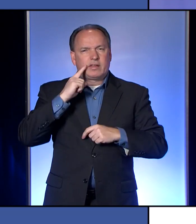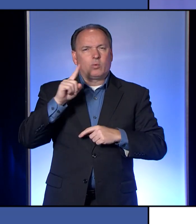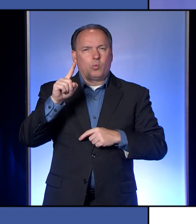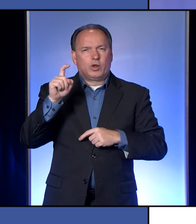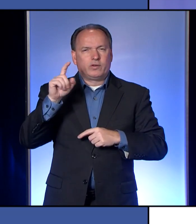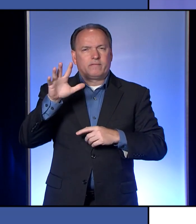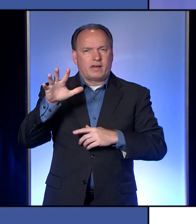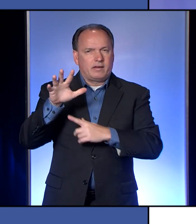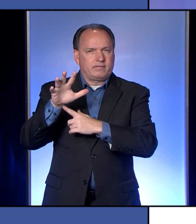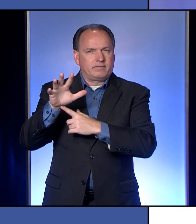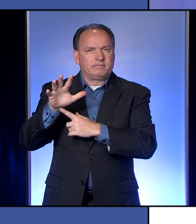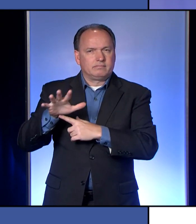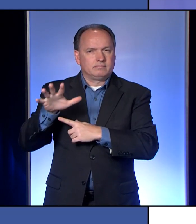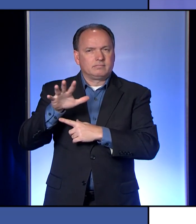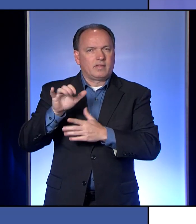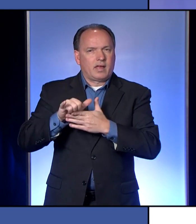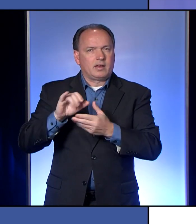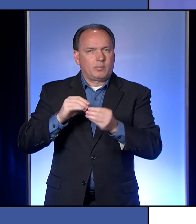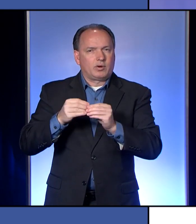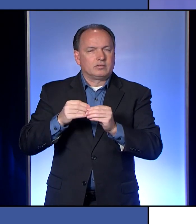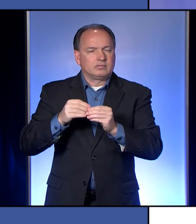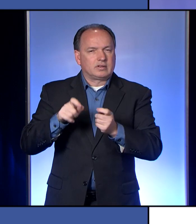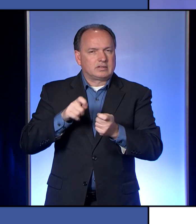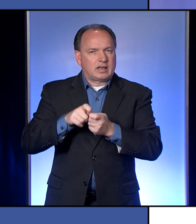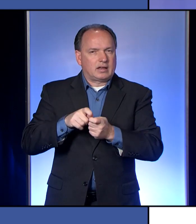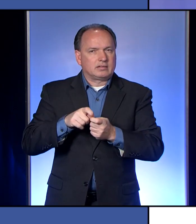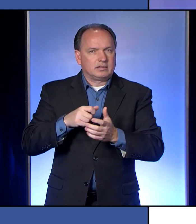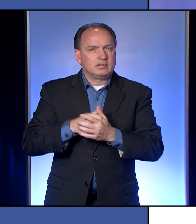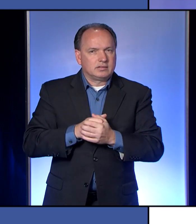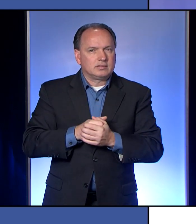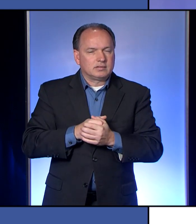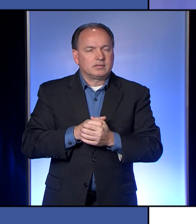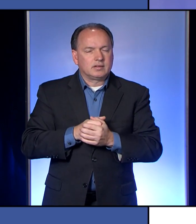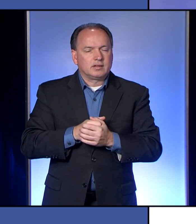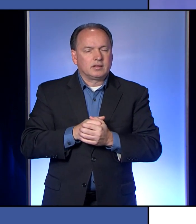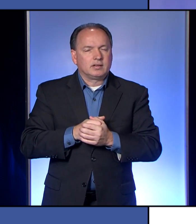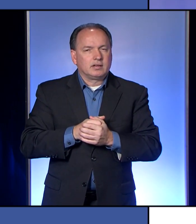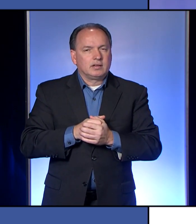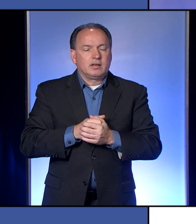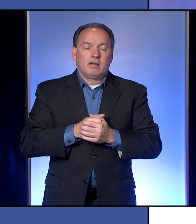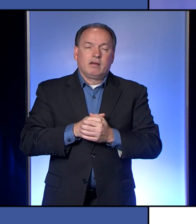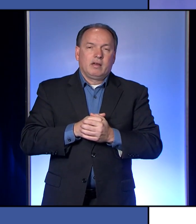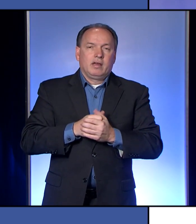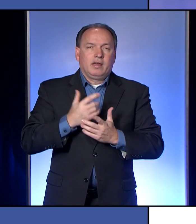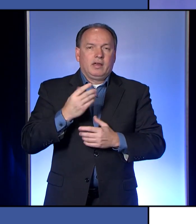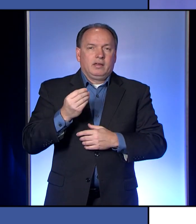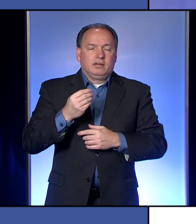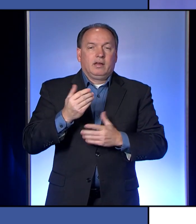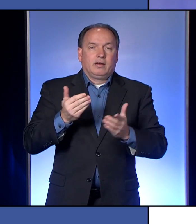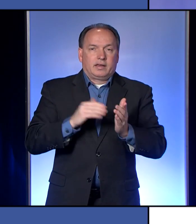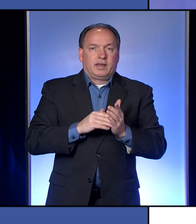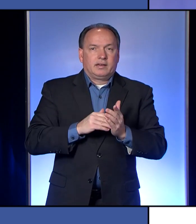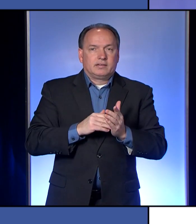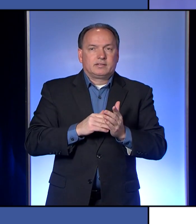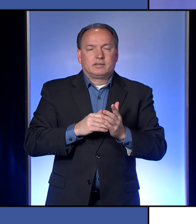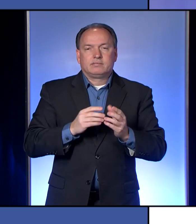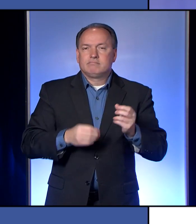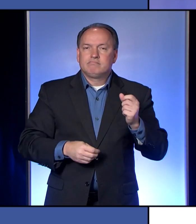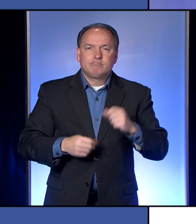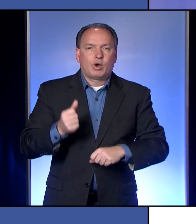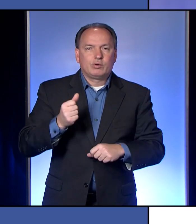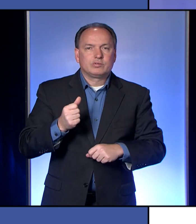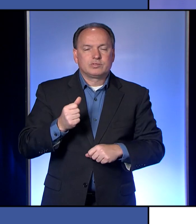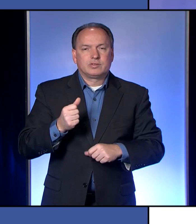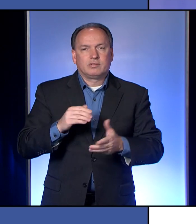real close to that number if it's not exactly on the dot. And again, vast majority of